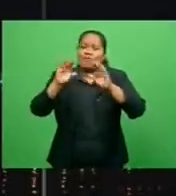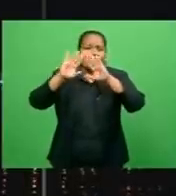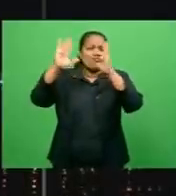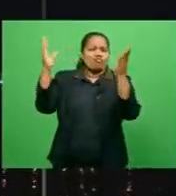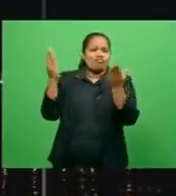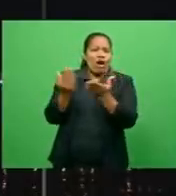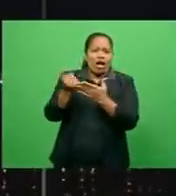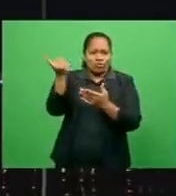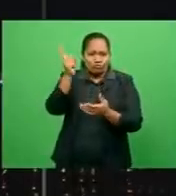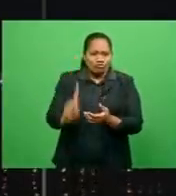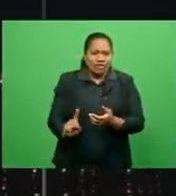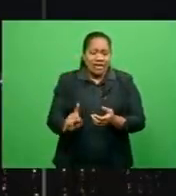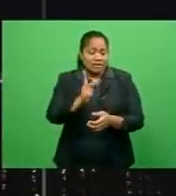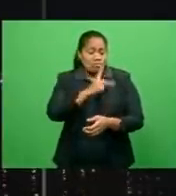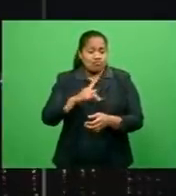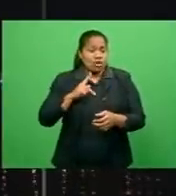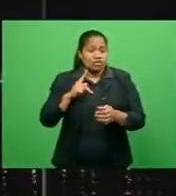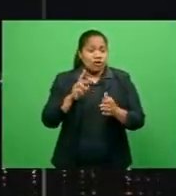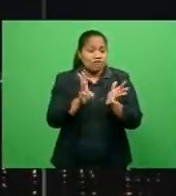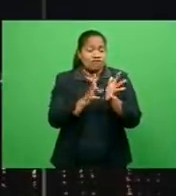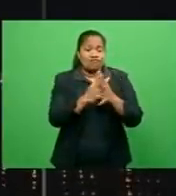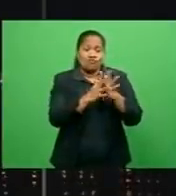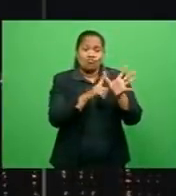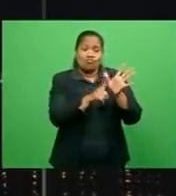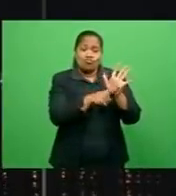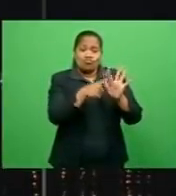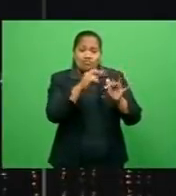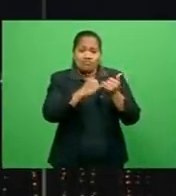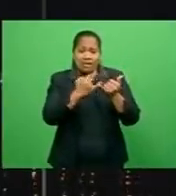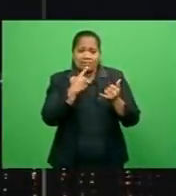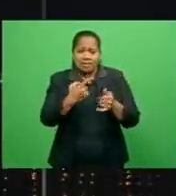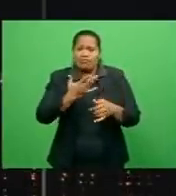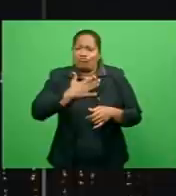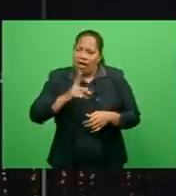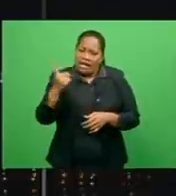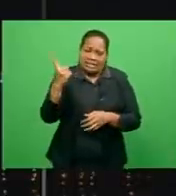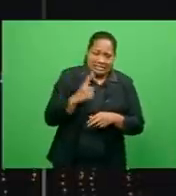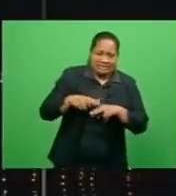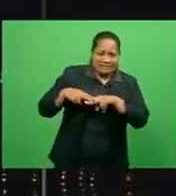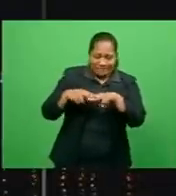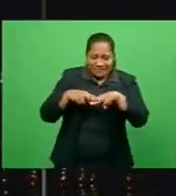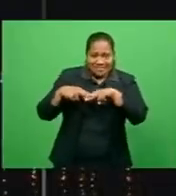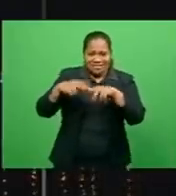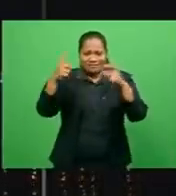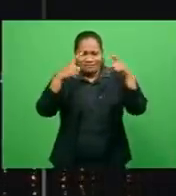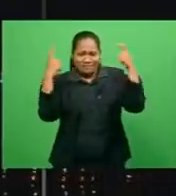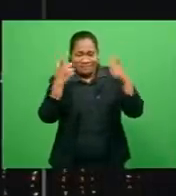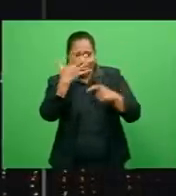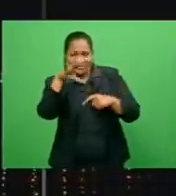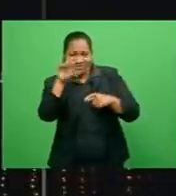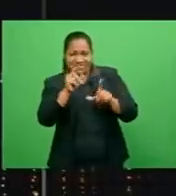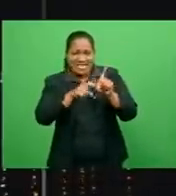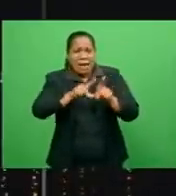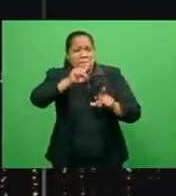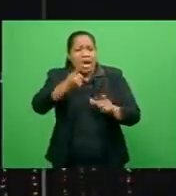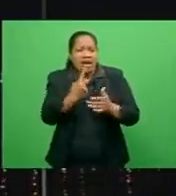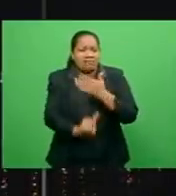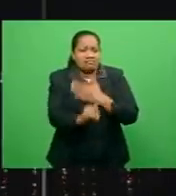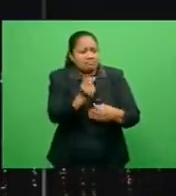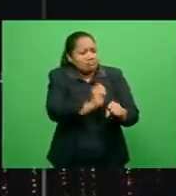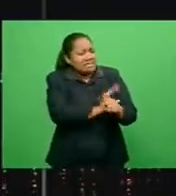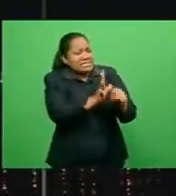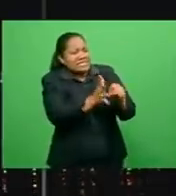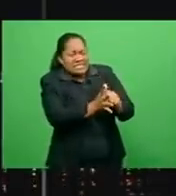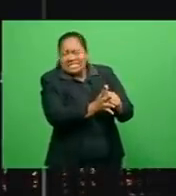The Prince of Wales, in a video message, says he had wanted to be in Fiji to celebrate 50 years of independence, but COVID-19 got in the